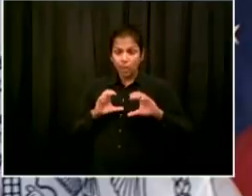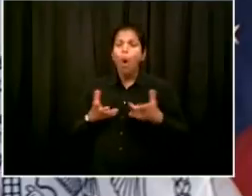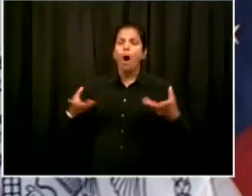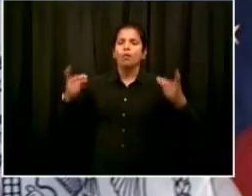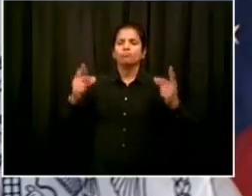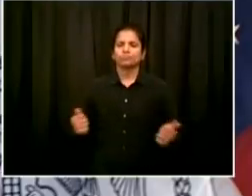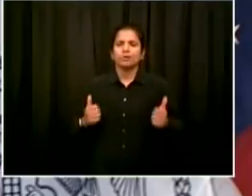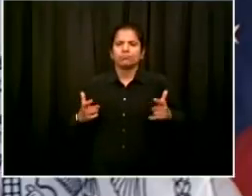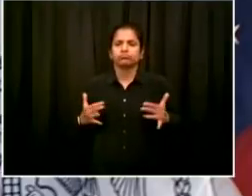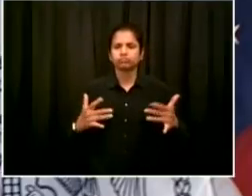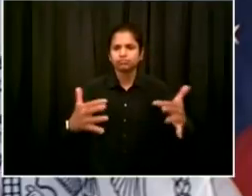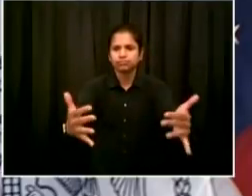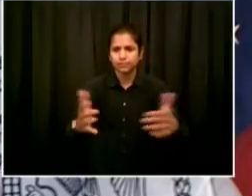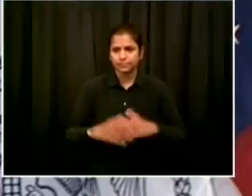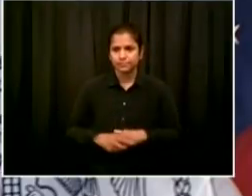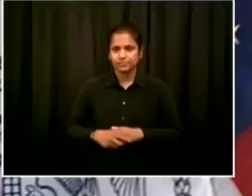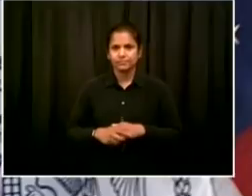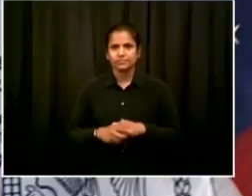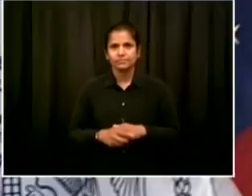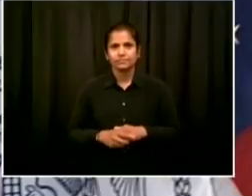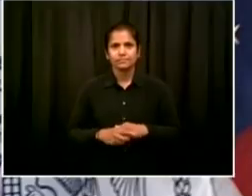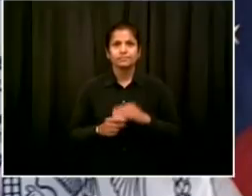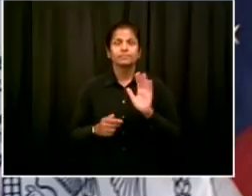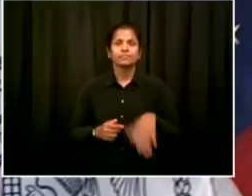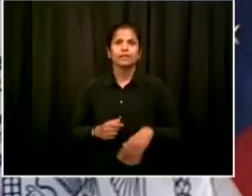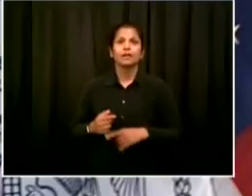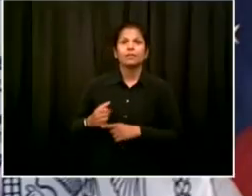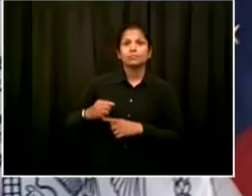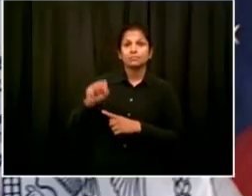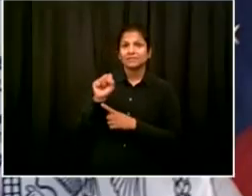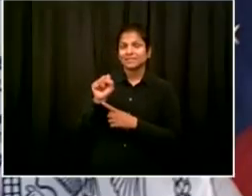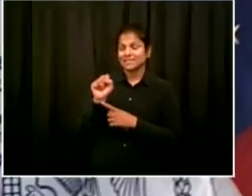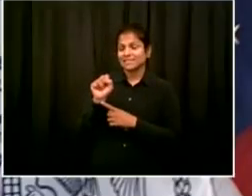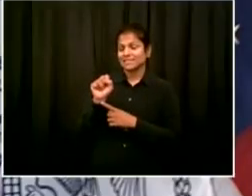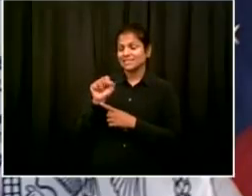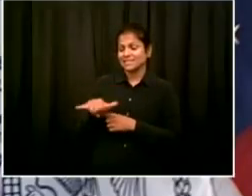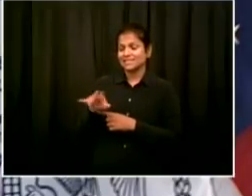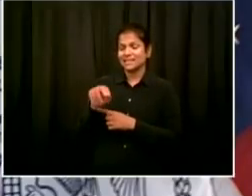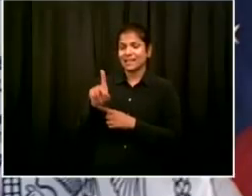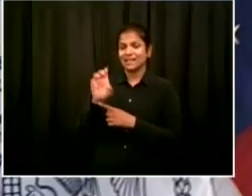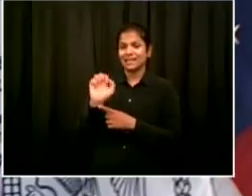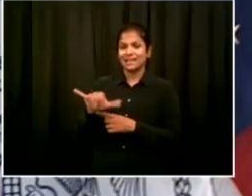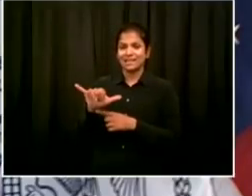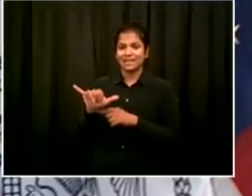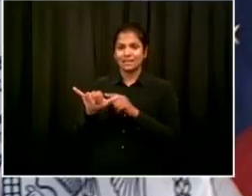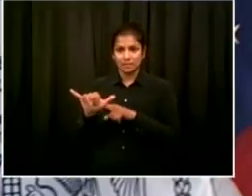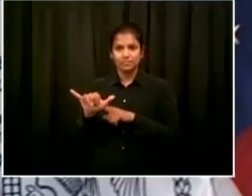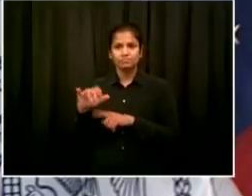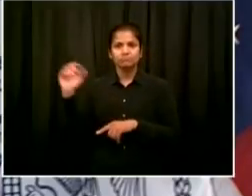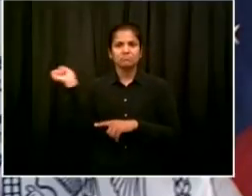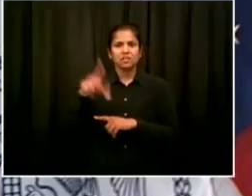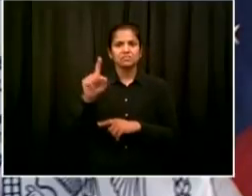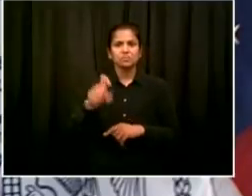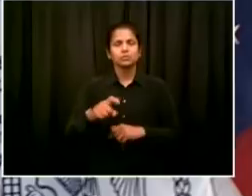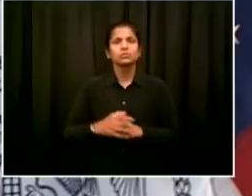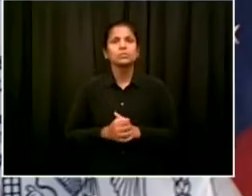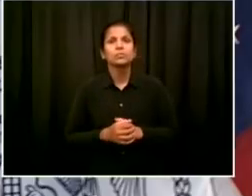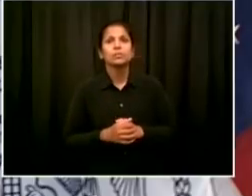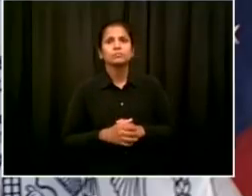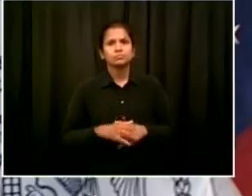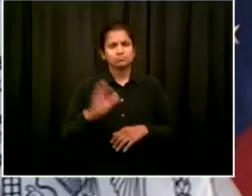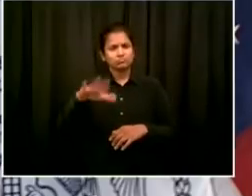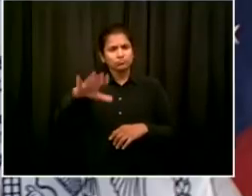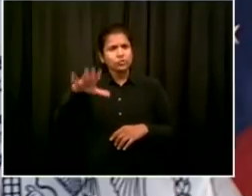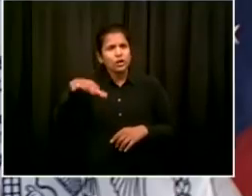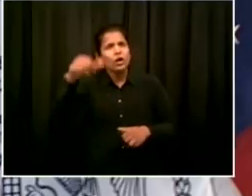Hey, Mr. Mayor, I wanted to see where your community affairs unit stands in its investigation into the woman who has been yelling racial slurs at her neighbor on